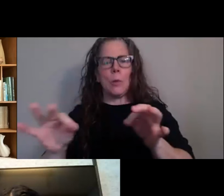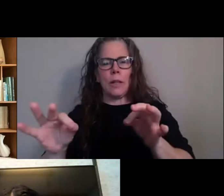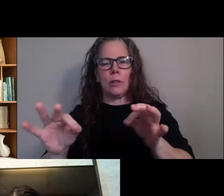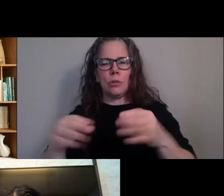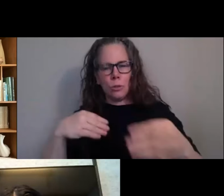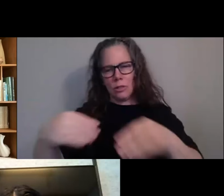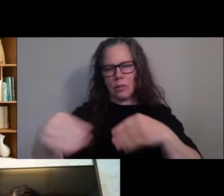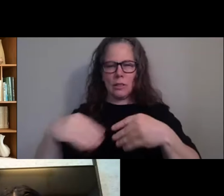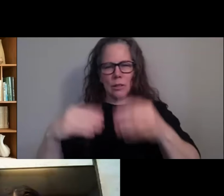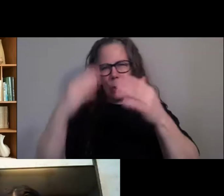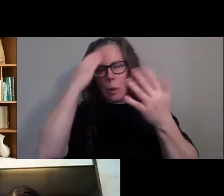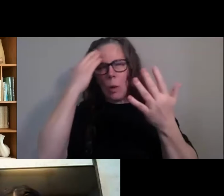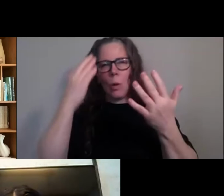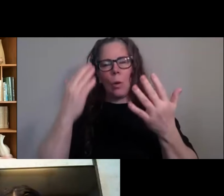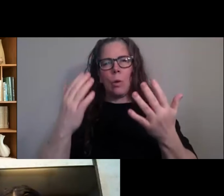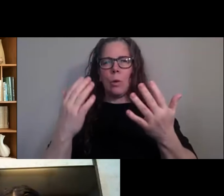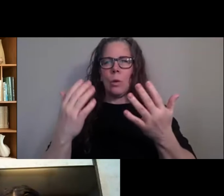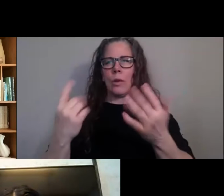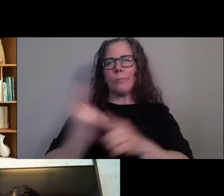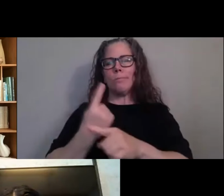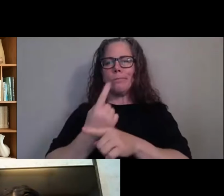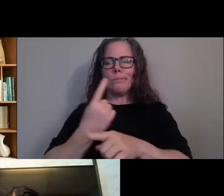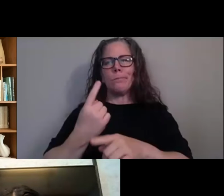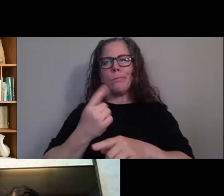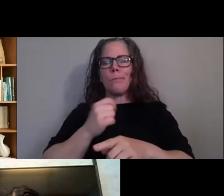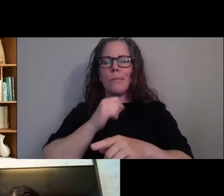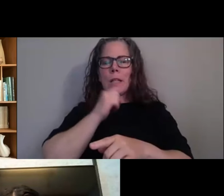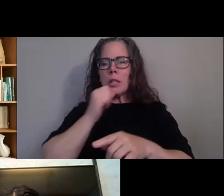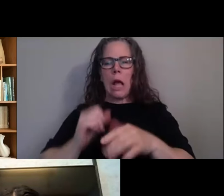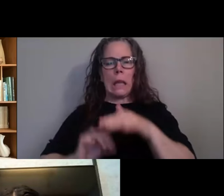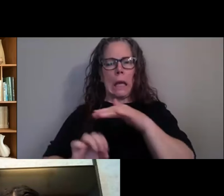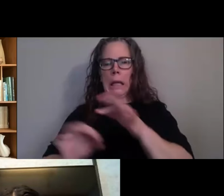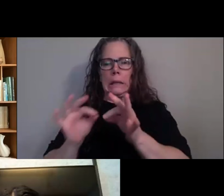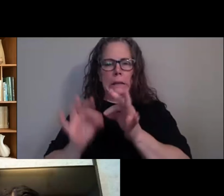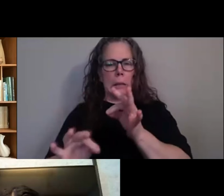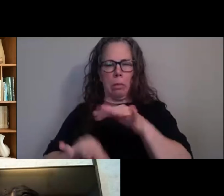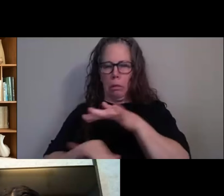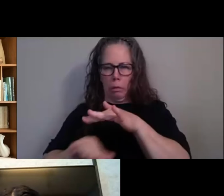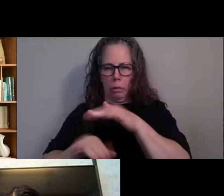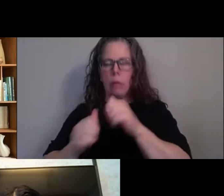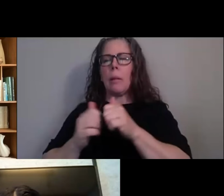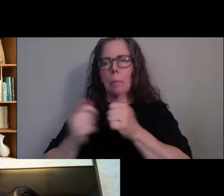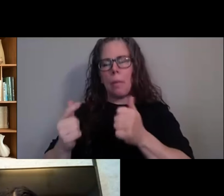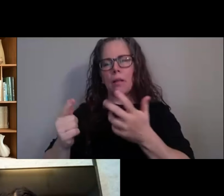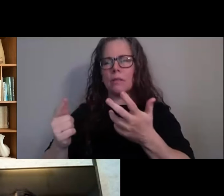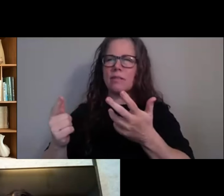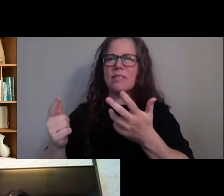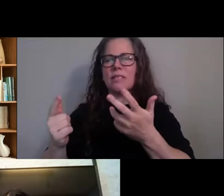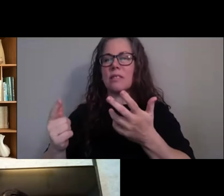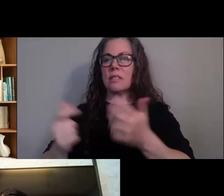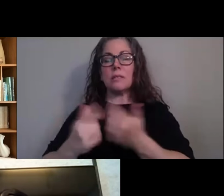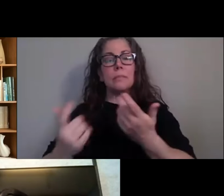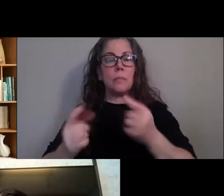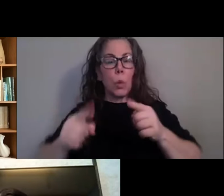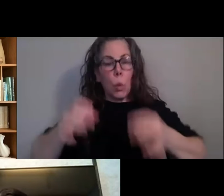that is a little more, dare I say, elementary. And, you know, the line is, if when you're testifying in